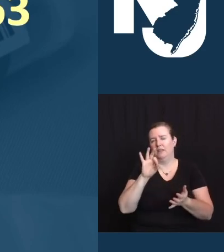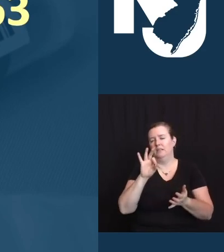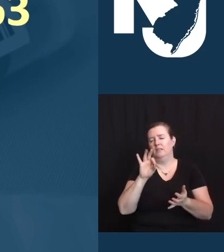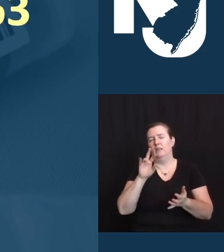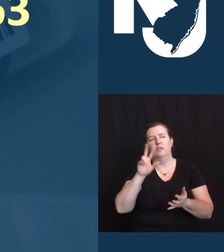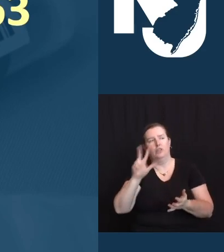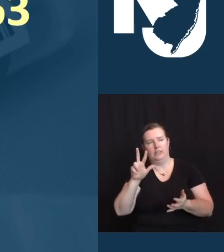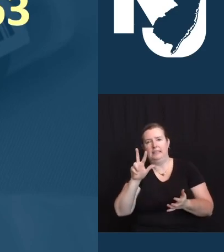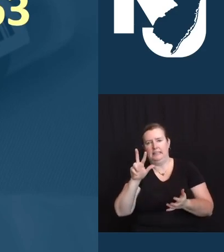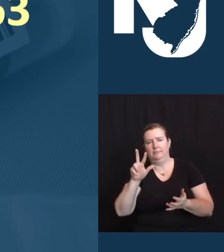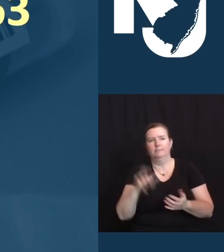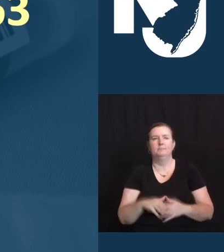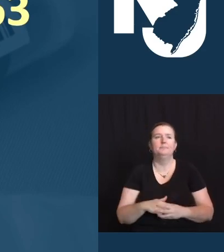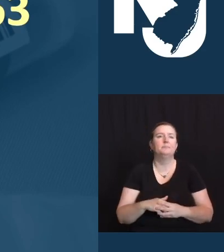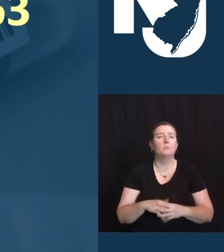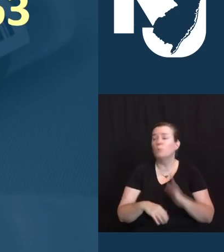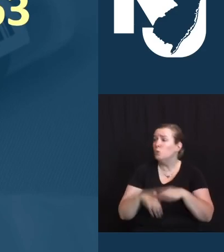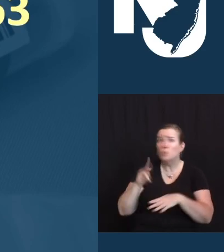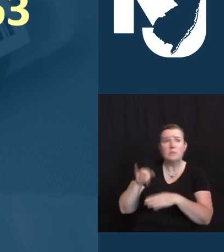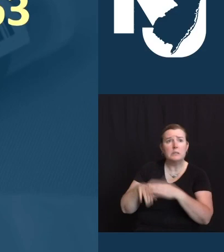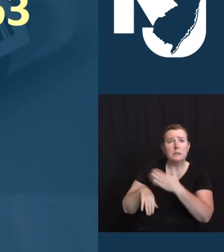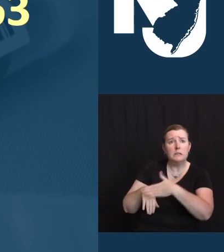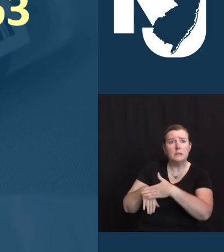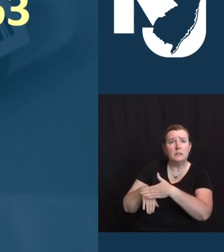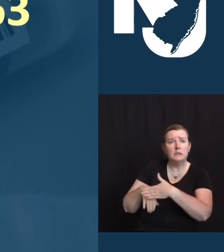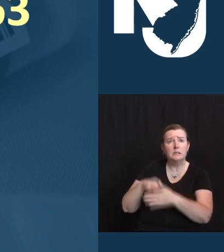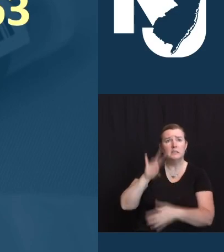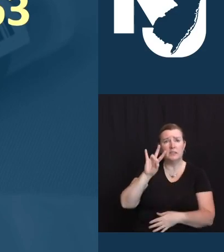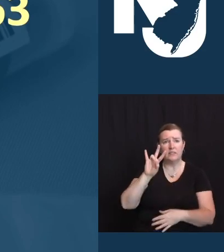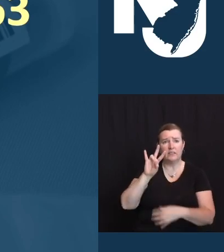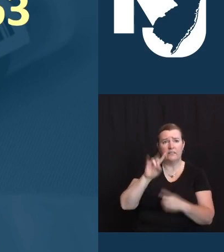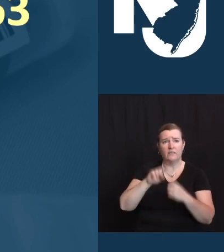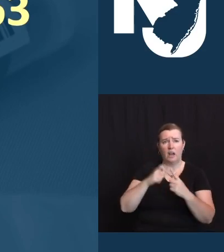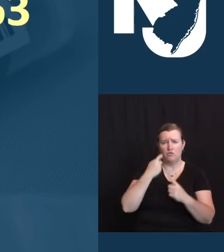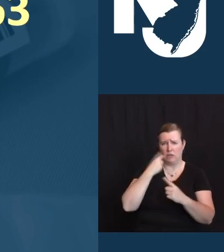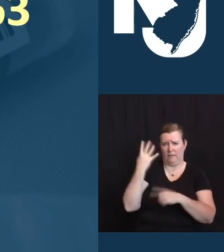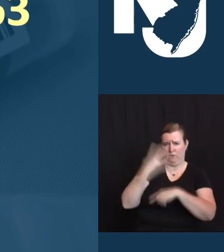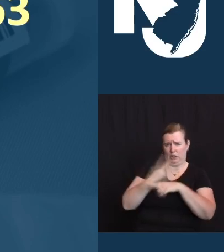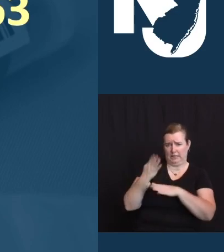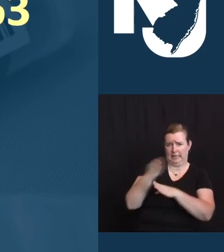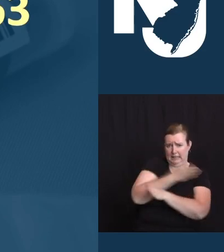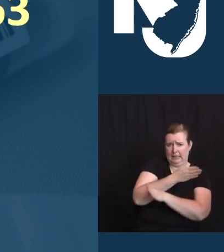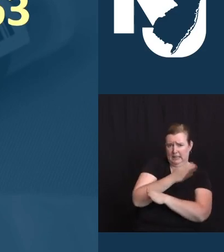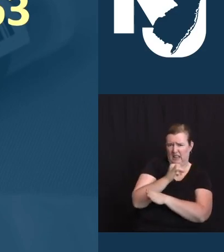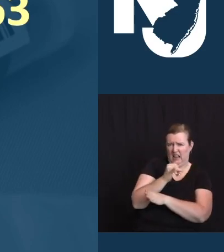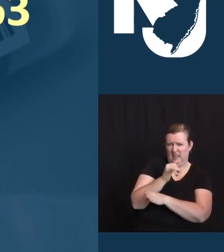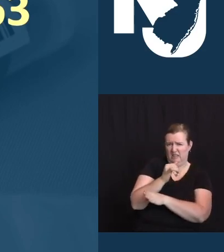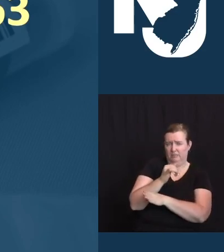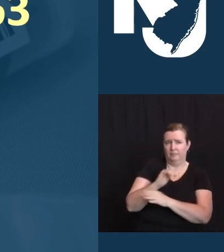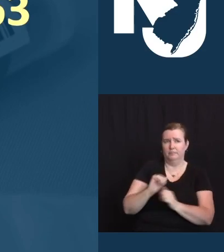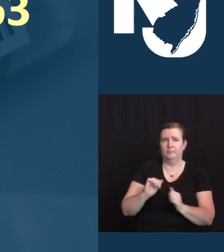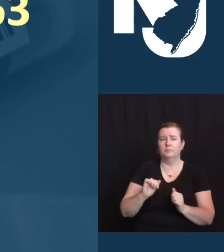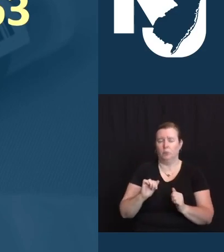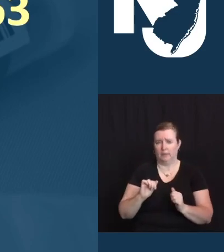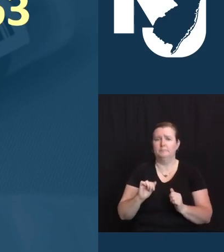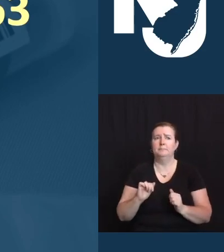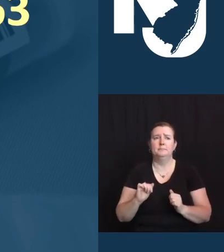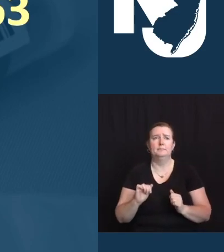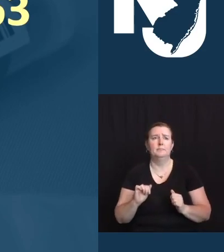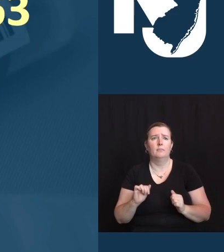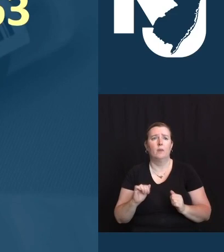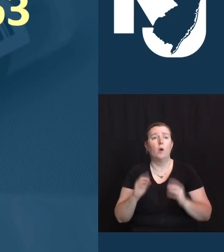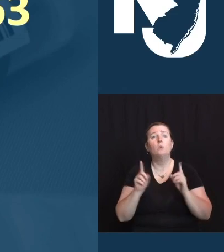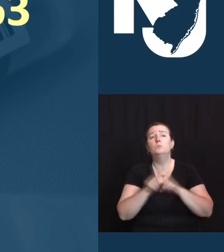reporting confirmed today, 7 are from the past 4 days. And again, at the risk of apples and oranges, our hospitals